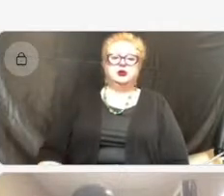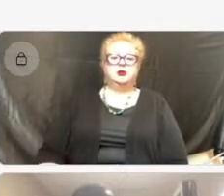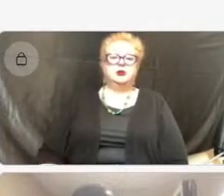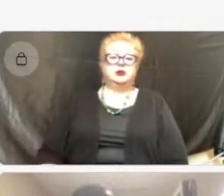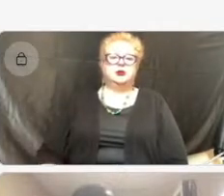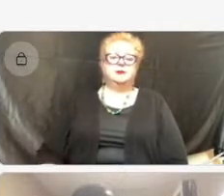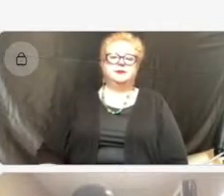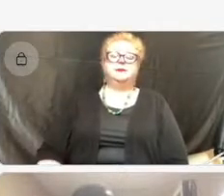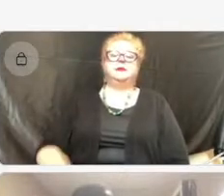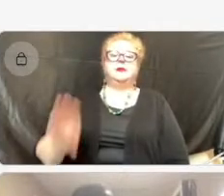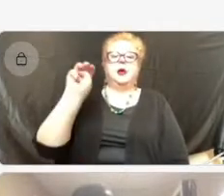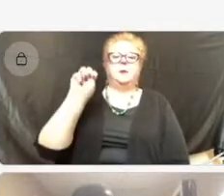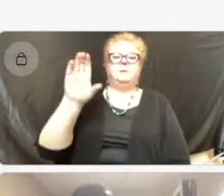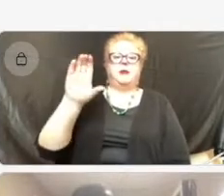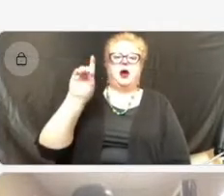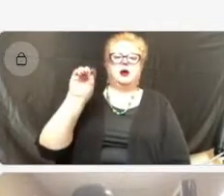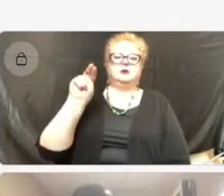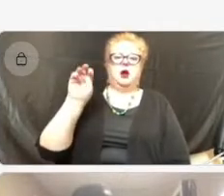McDonald?